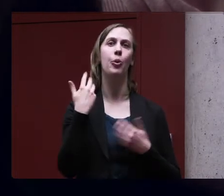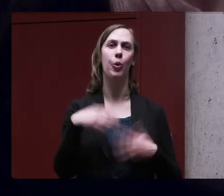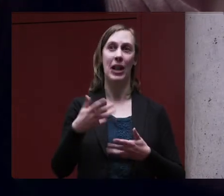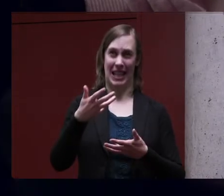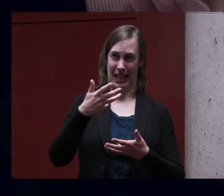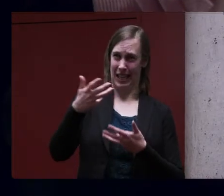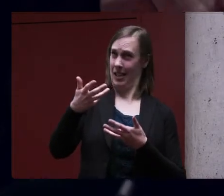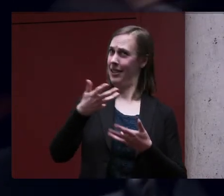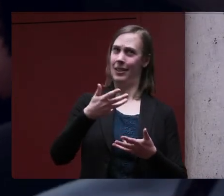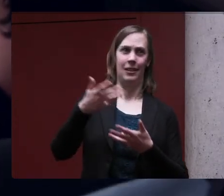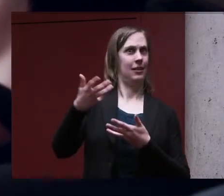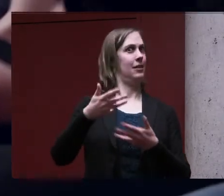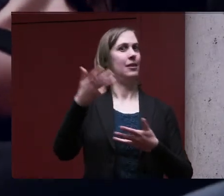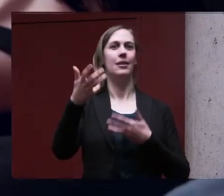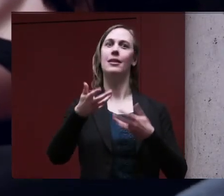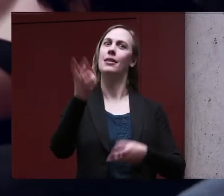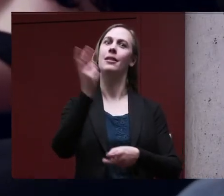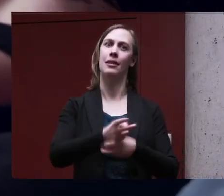It's,